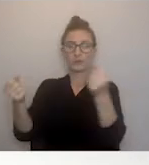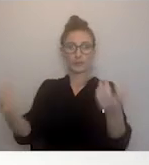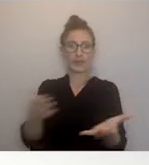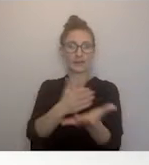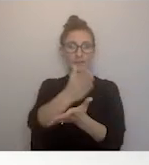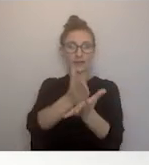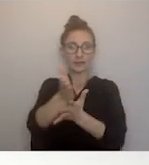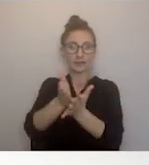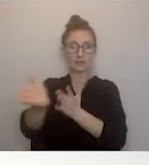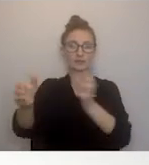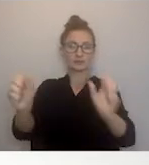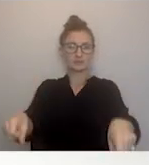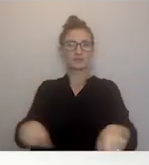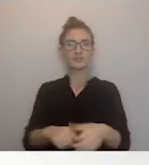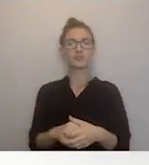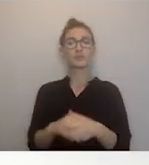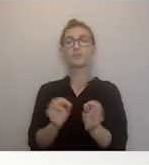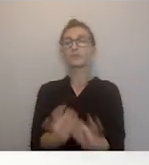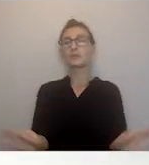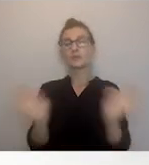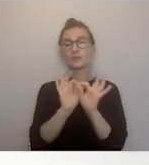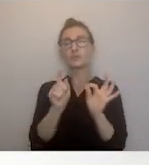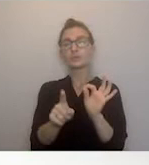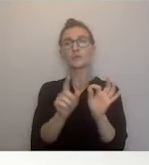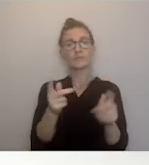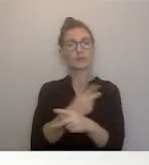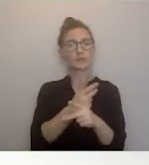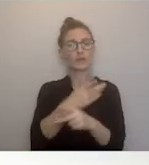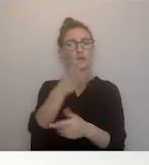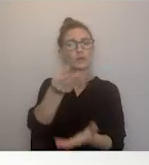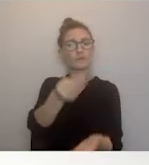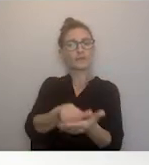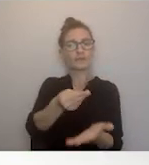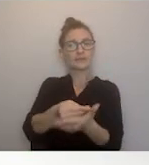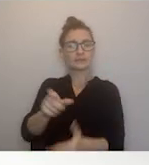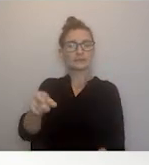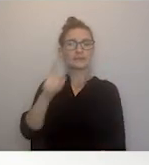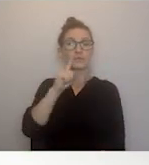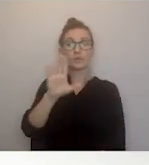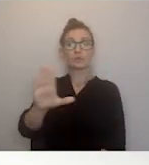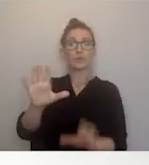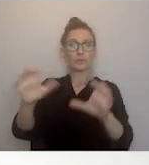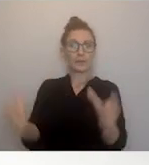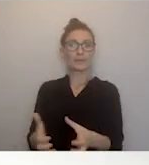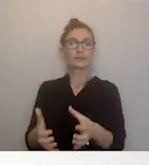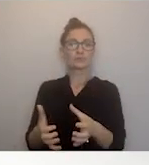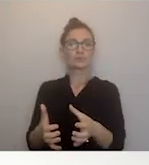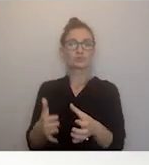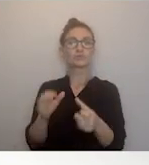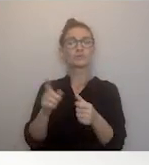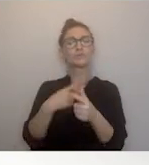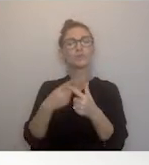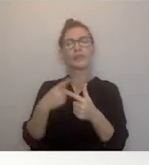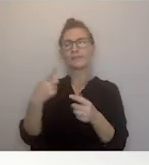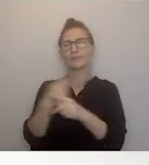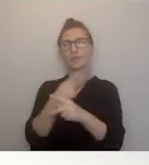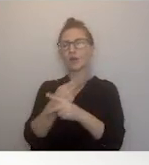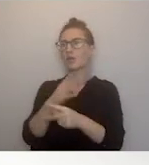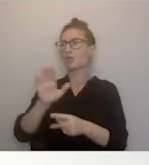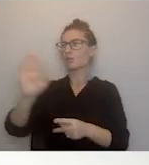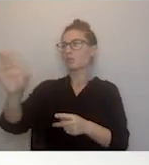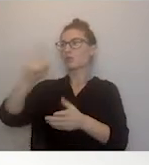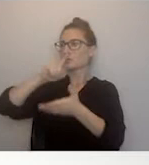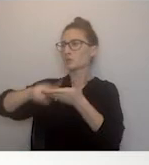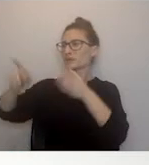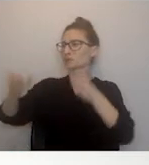it into so many different fields. So it's highly important to figure out what your funding needs are for your unique population, and then figuring